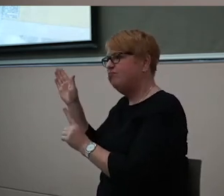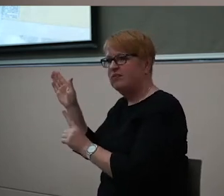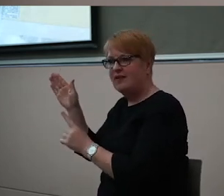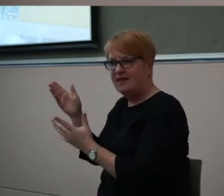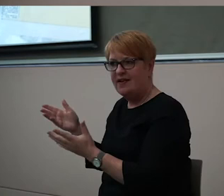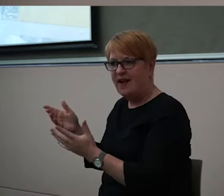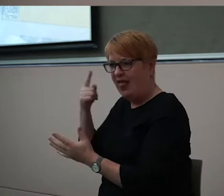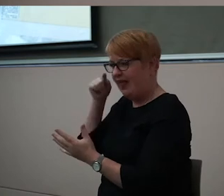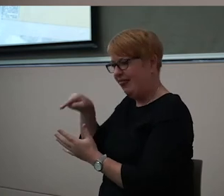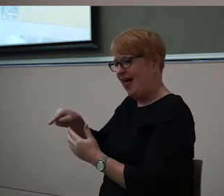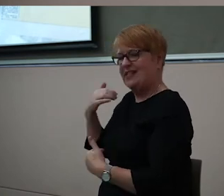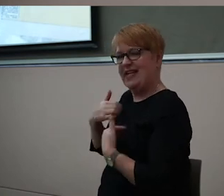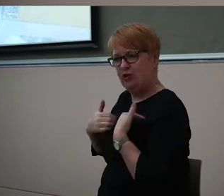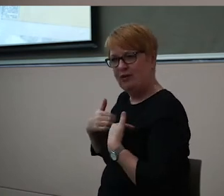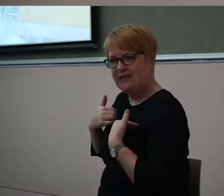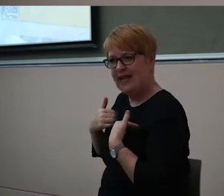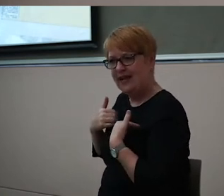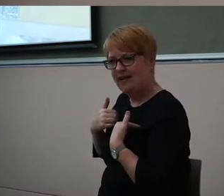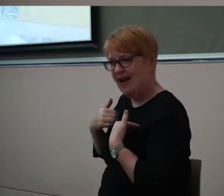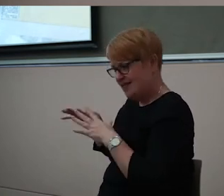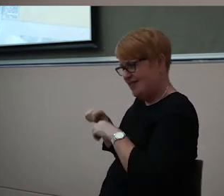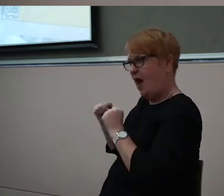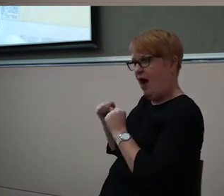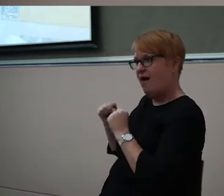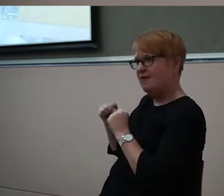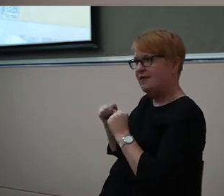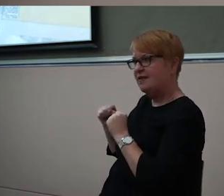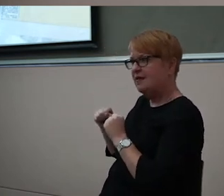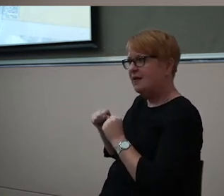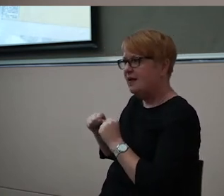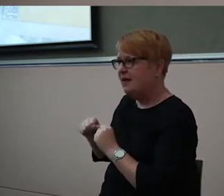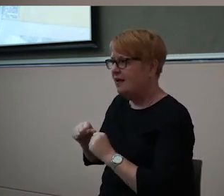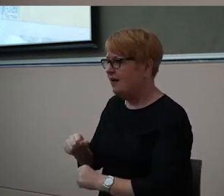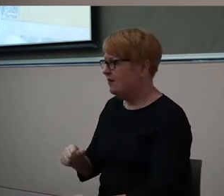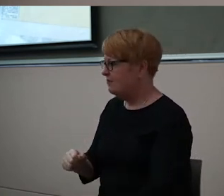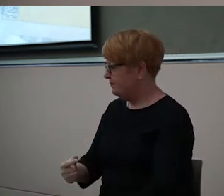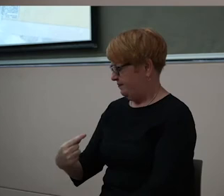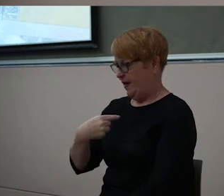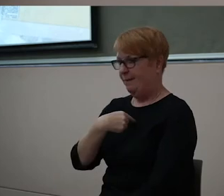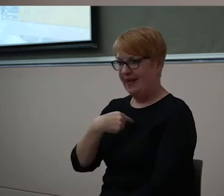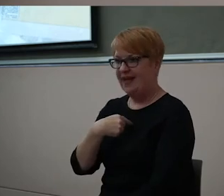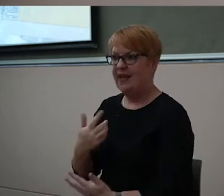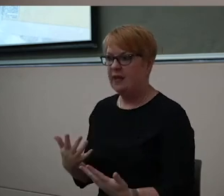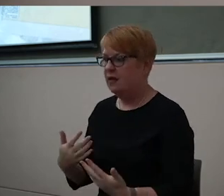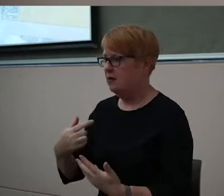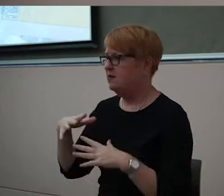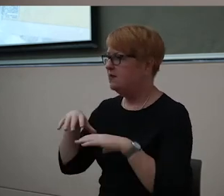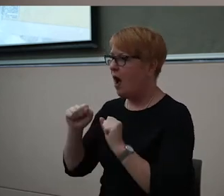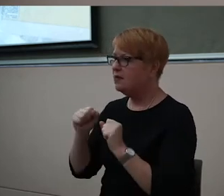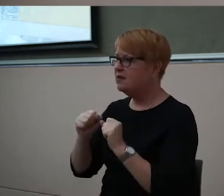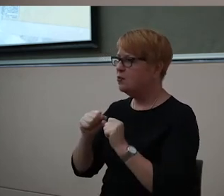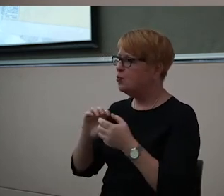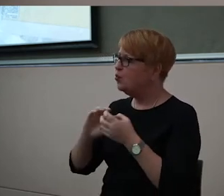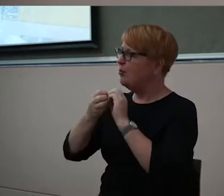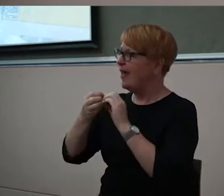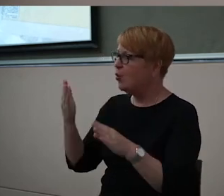like, I kind of loathe the term social practice. Like, I never ever describe what I do as social practice, even though that's like the kind of art speak